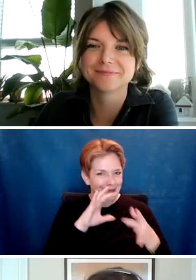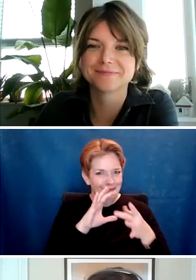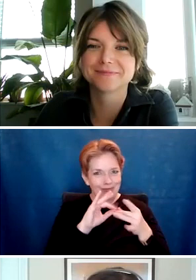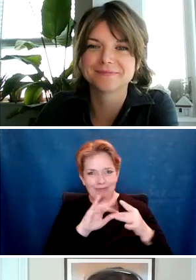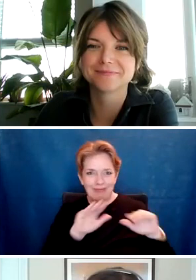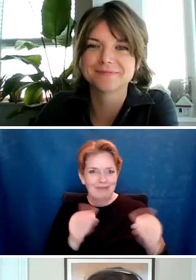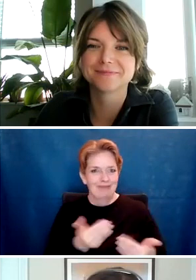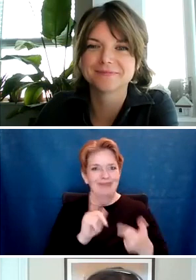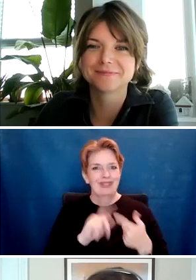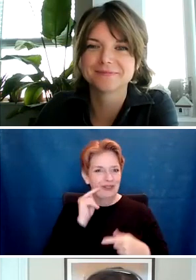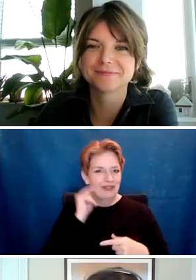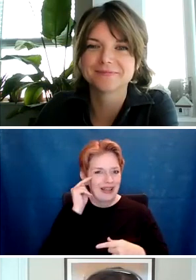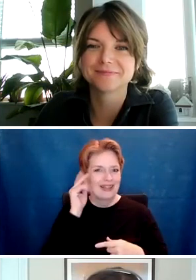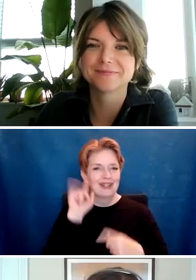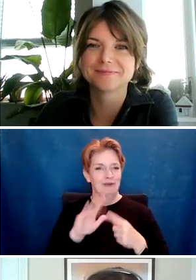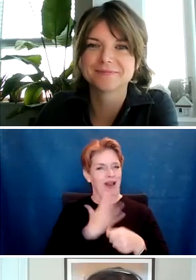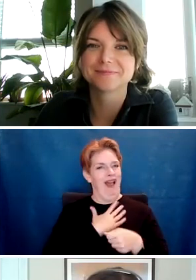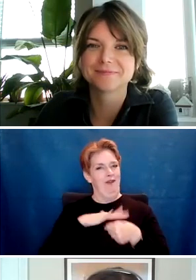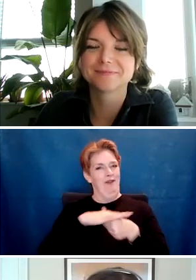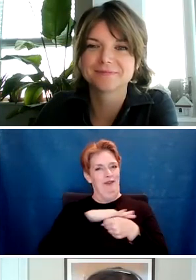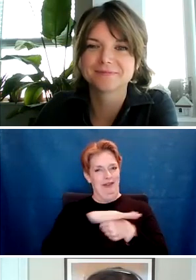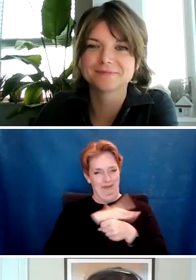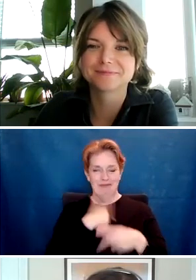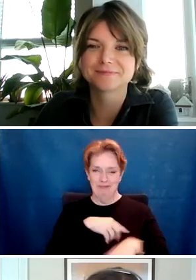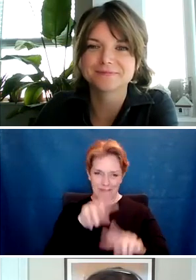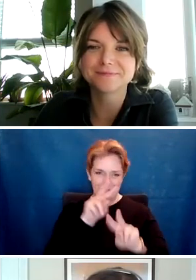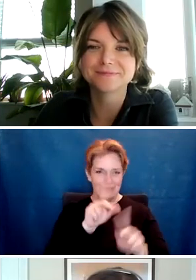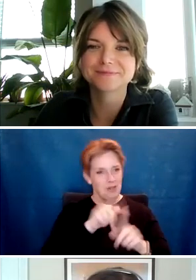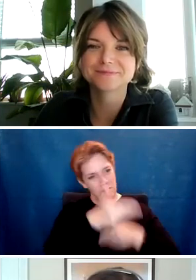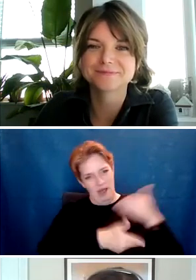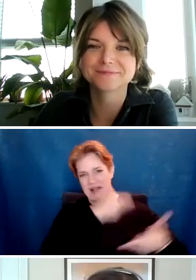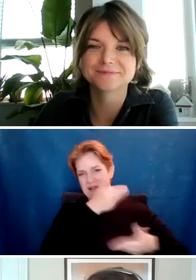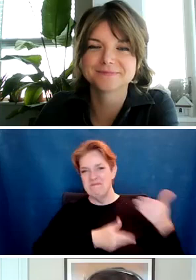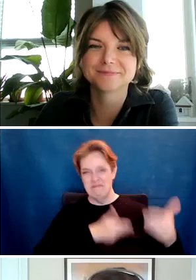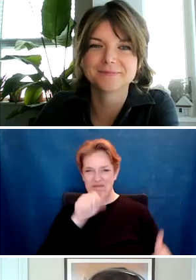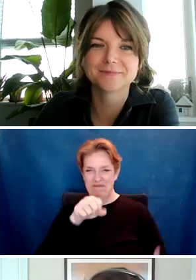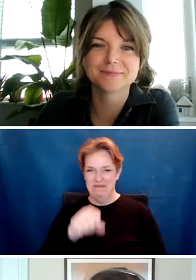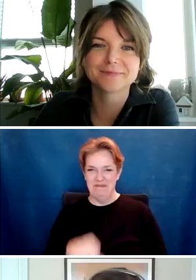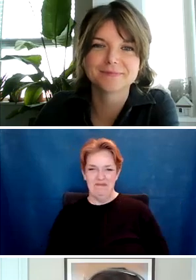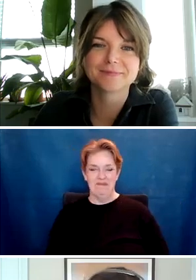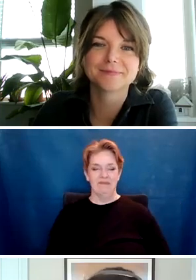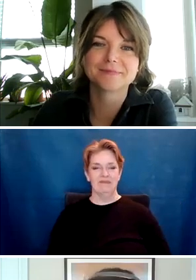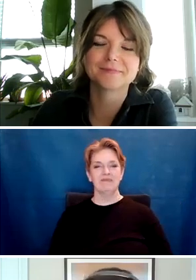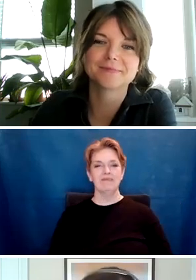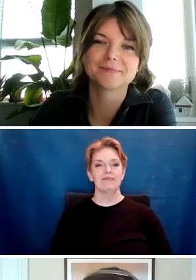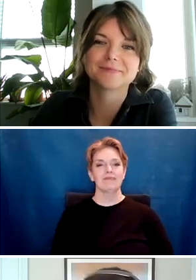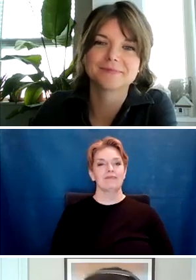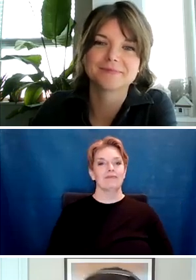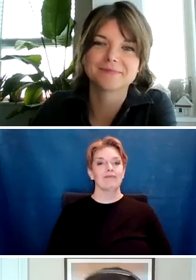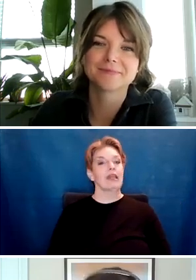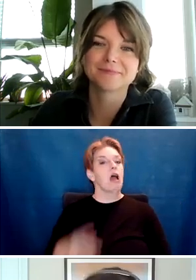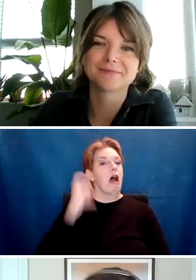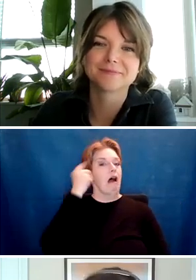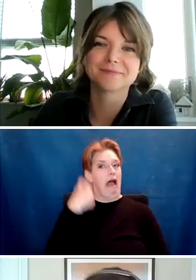to Natchitoches and the area. I'm definitely looking forward to welcoming you down here and showing you around, even though I myself am a